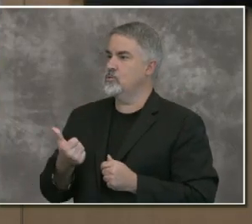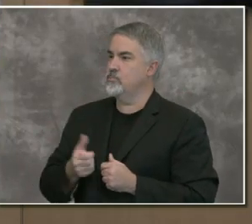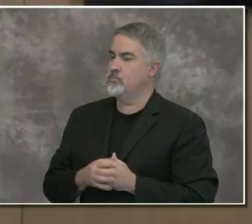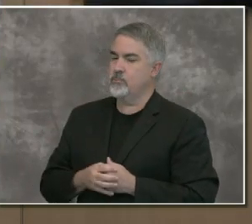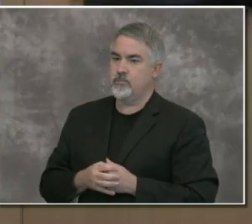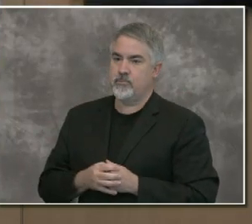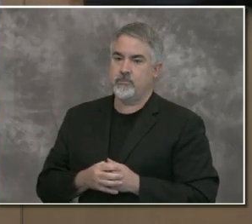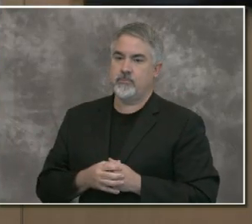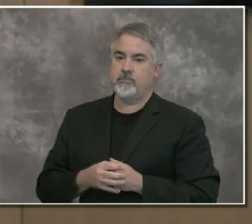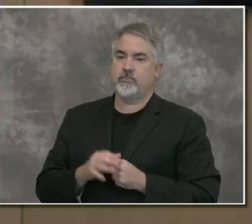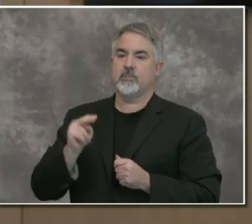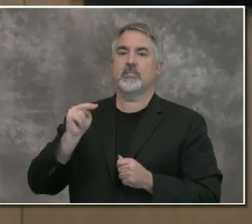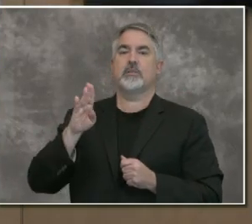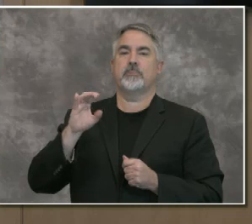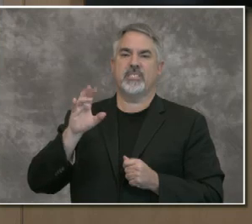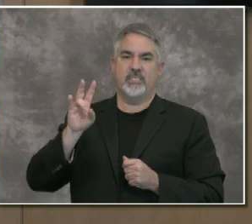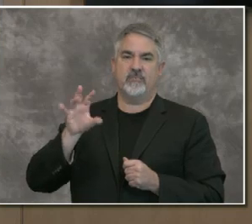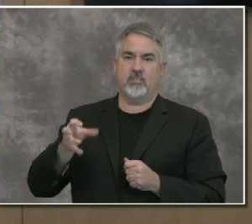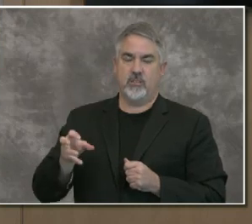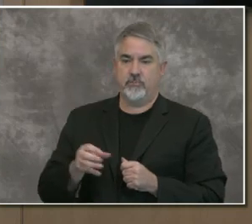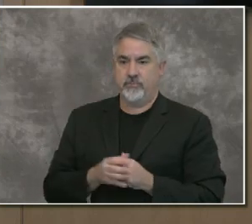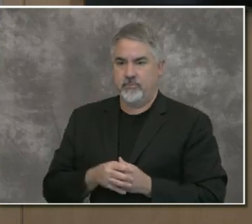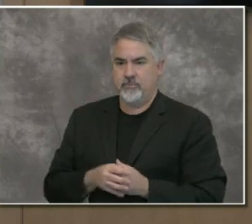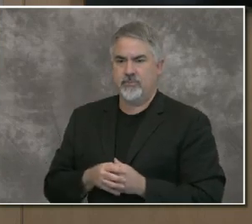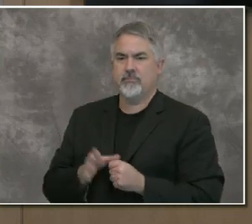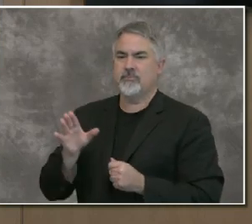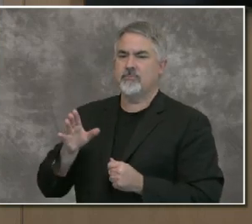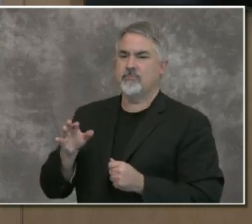NBC 7, please state your name and question.